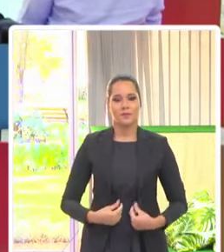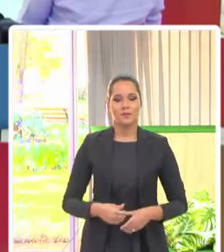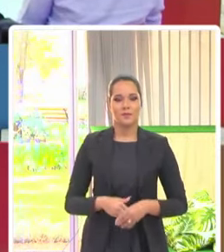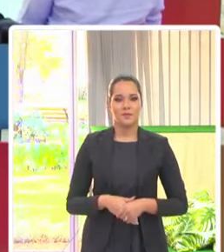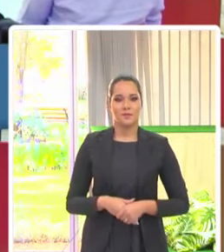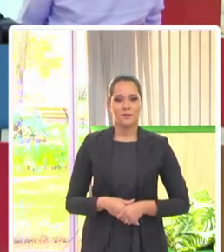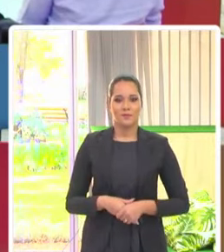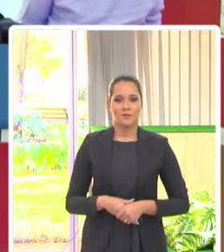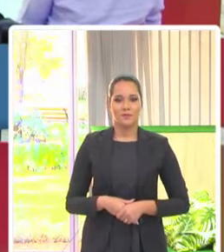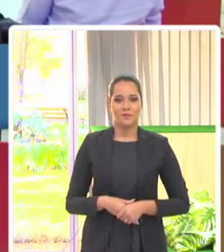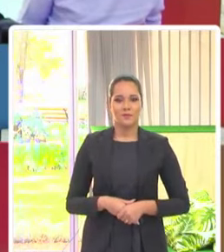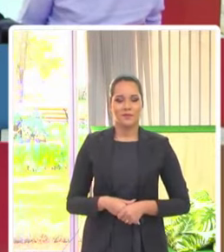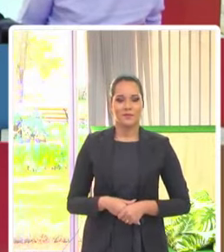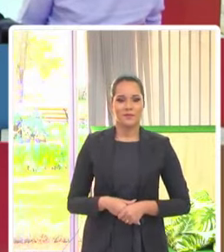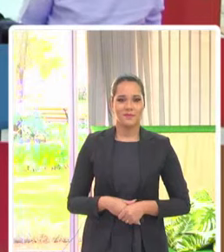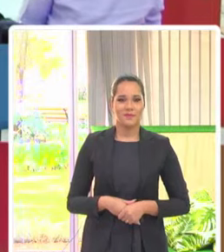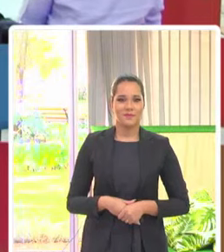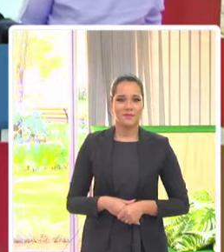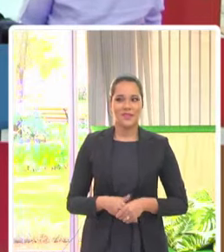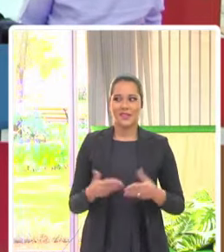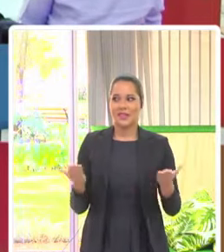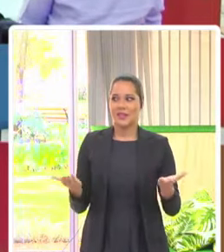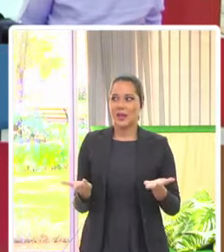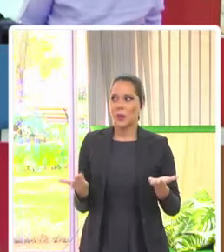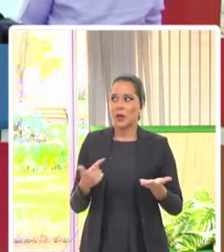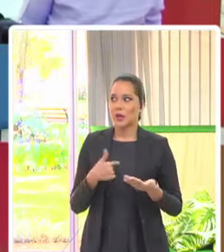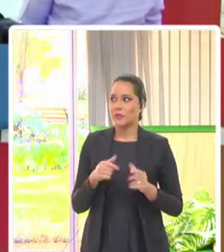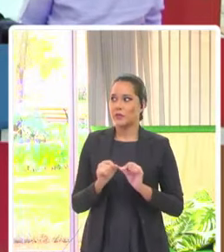What am I supposed to do?